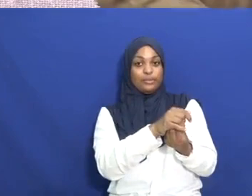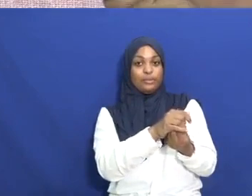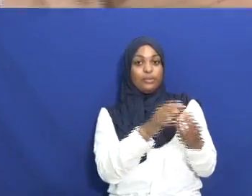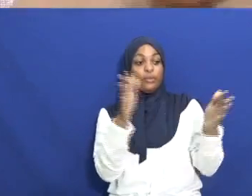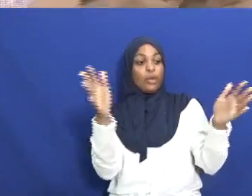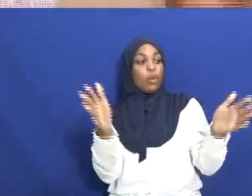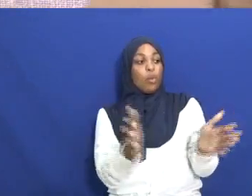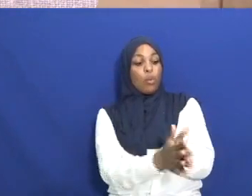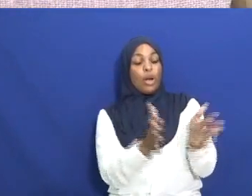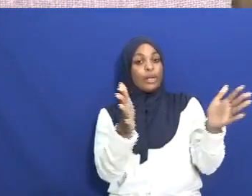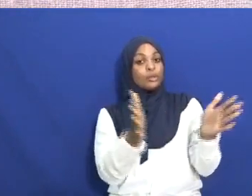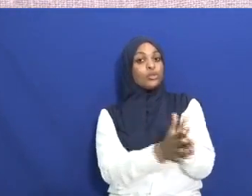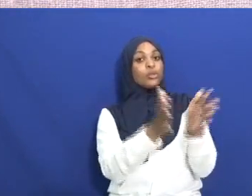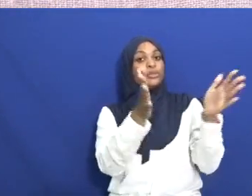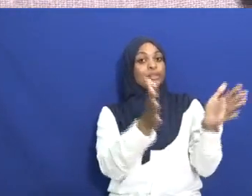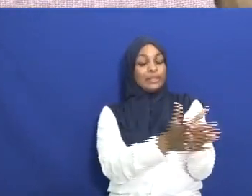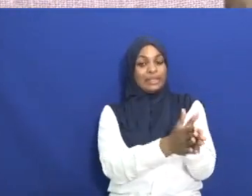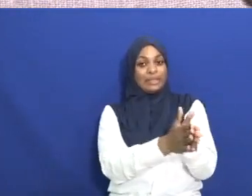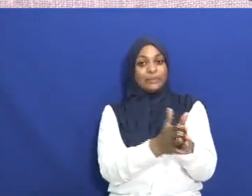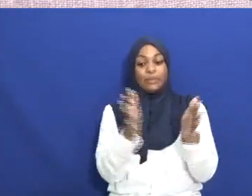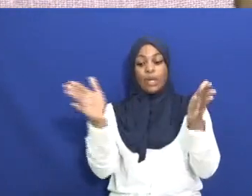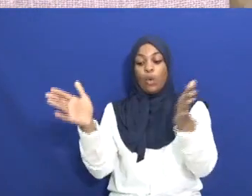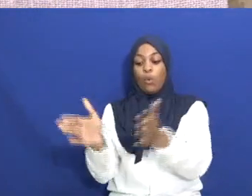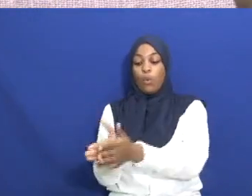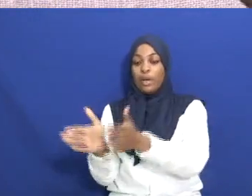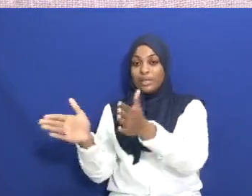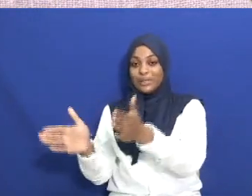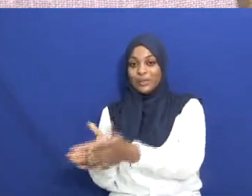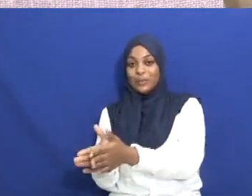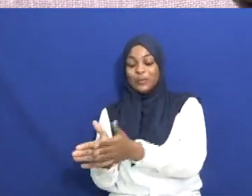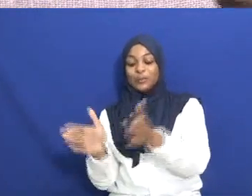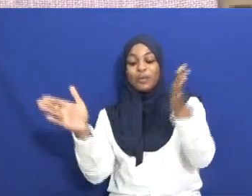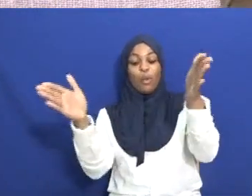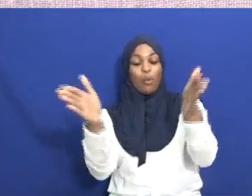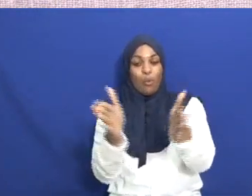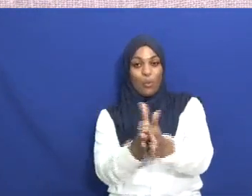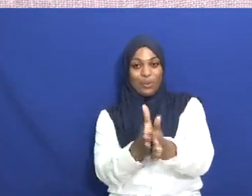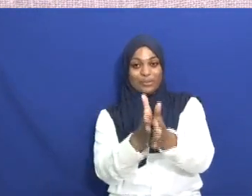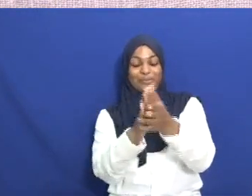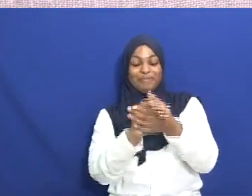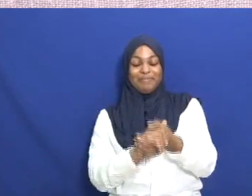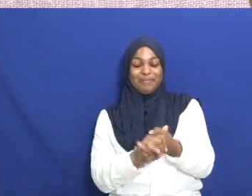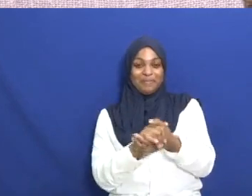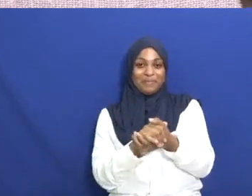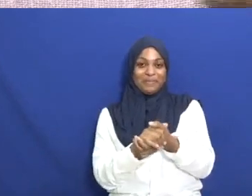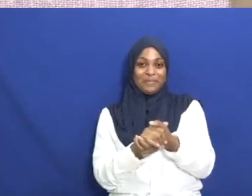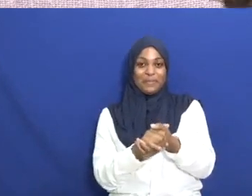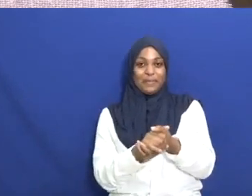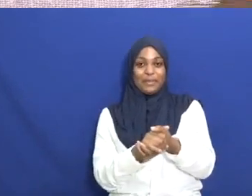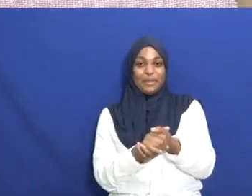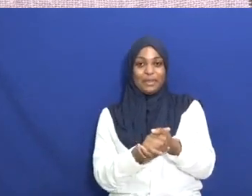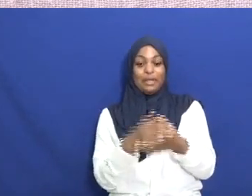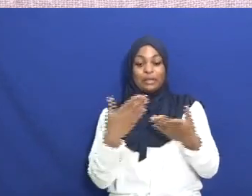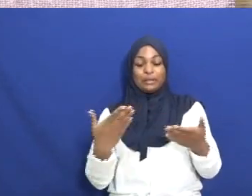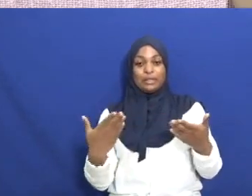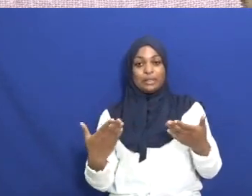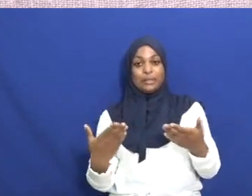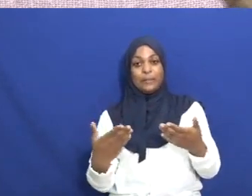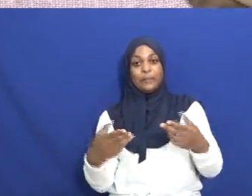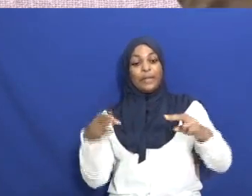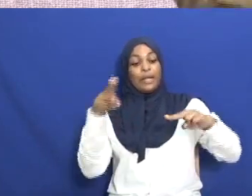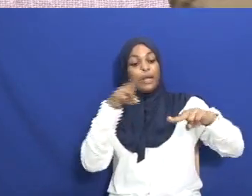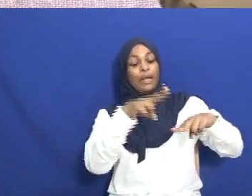good. Very good, my pupil. Now sit down. Sit down, my pupil. Sit down now. Sit